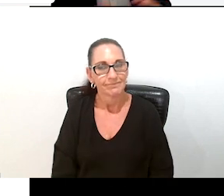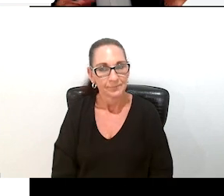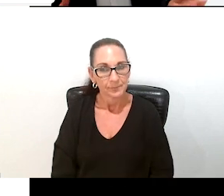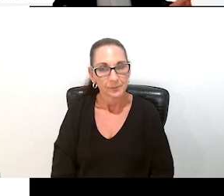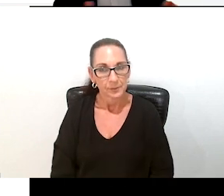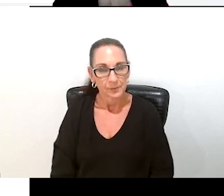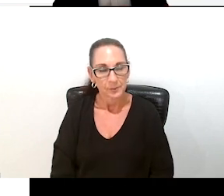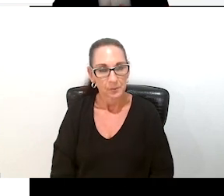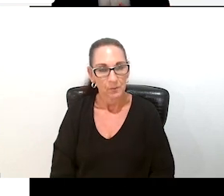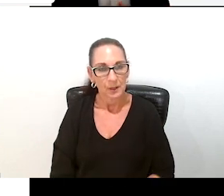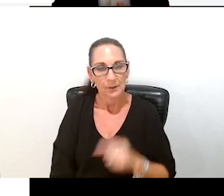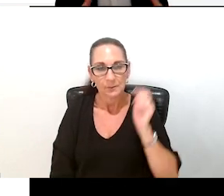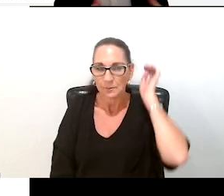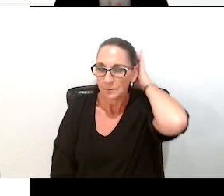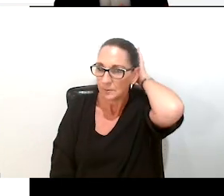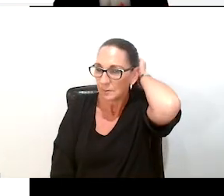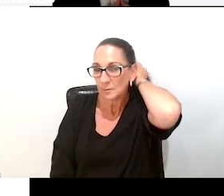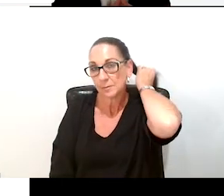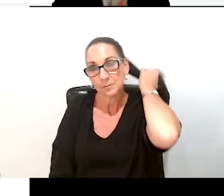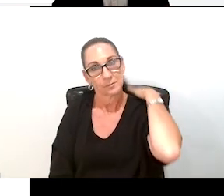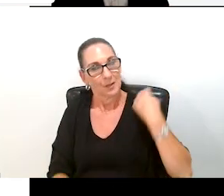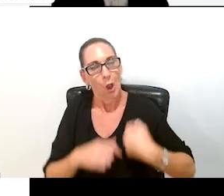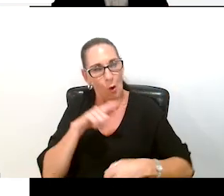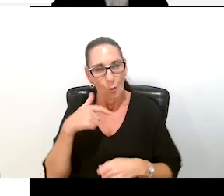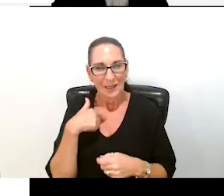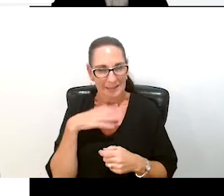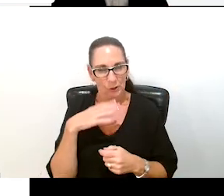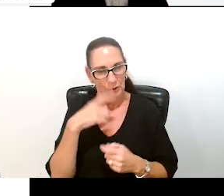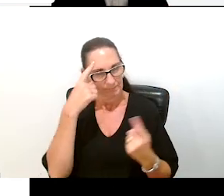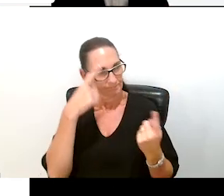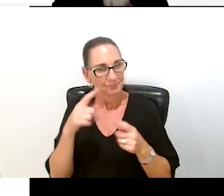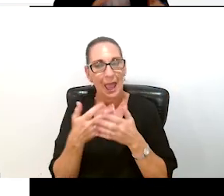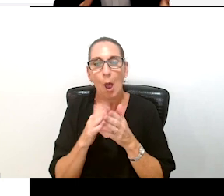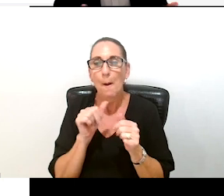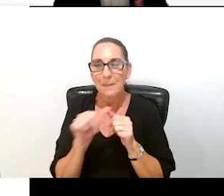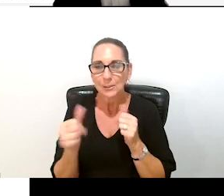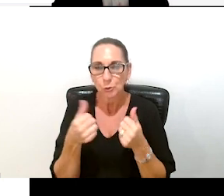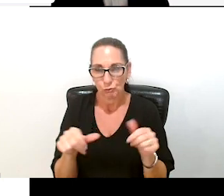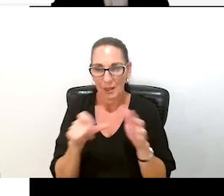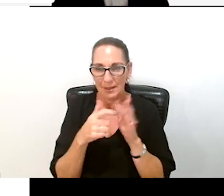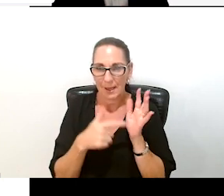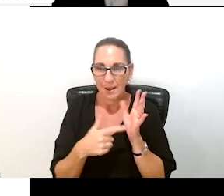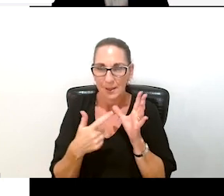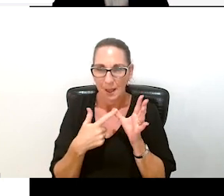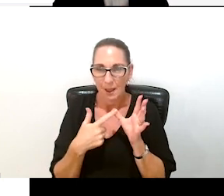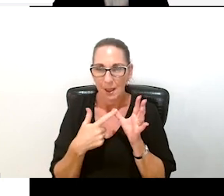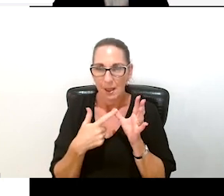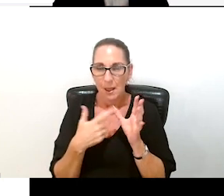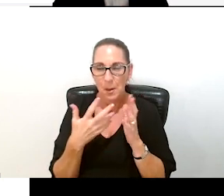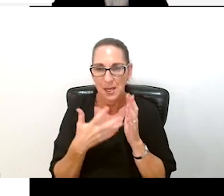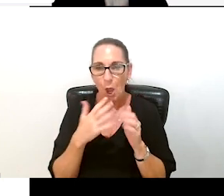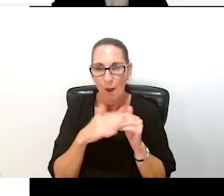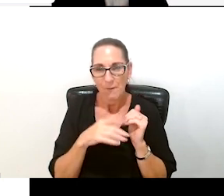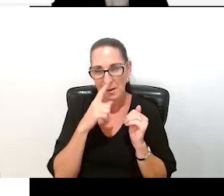We need to understand how we could best use the data from a number of different perspectives, from the perspective of people with